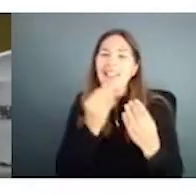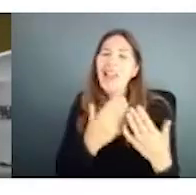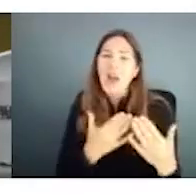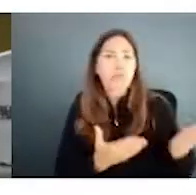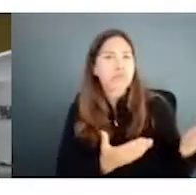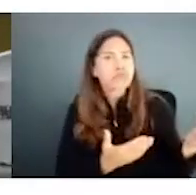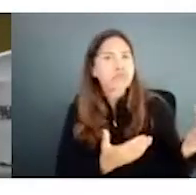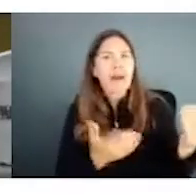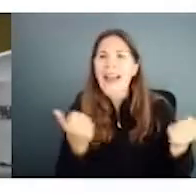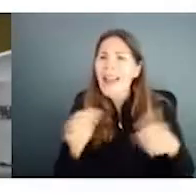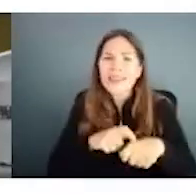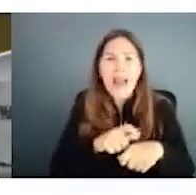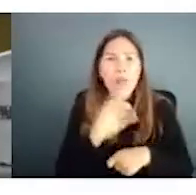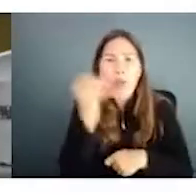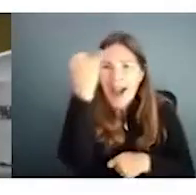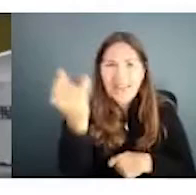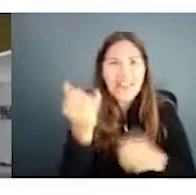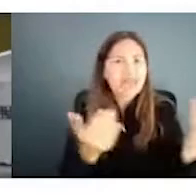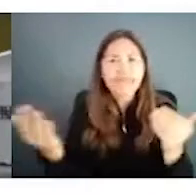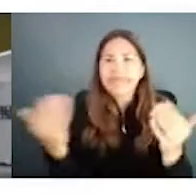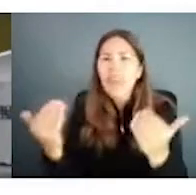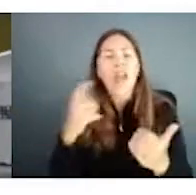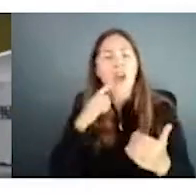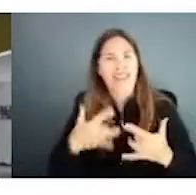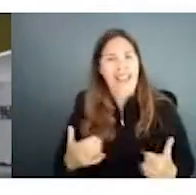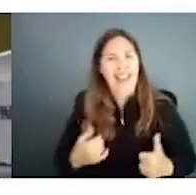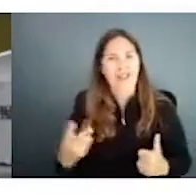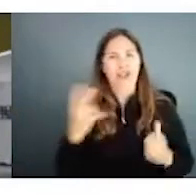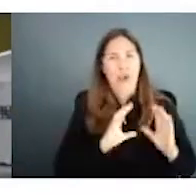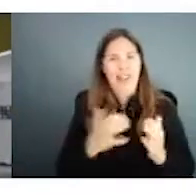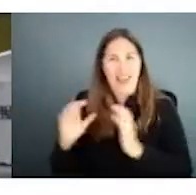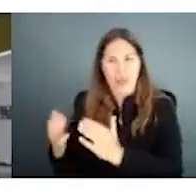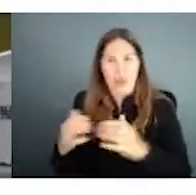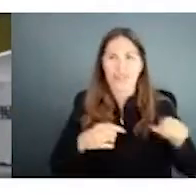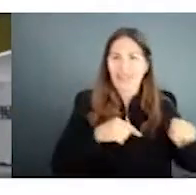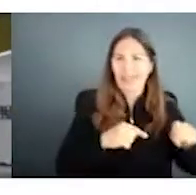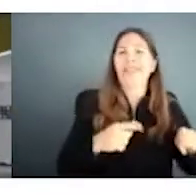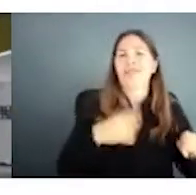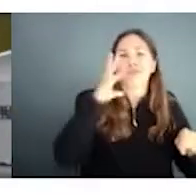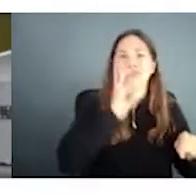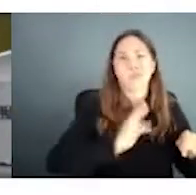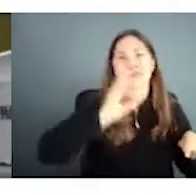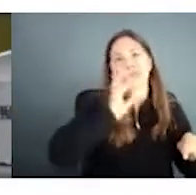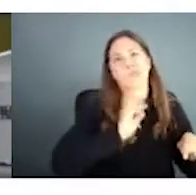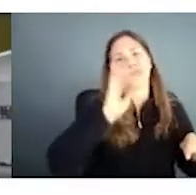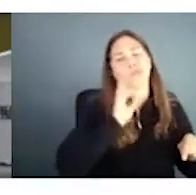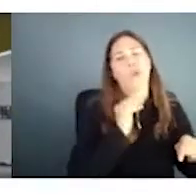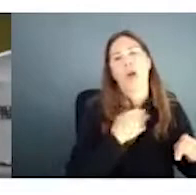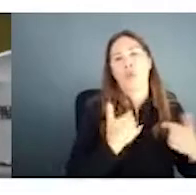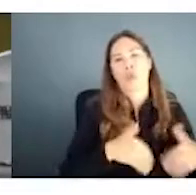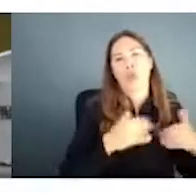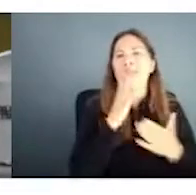with any other ideas. We generally get 2 categories of people here: those that have been doing this for a while and are looking for some